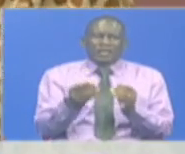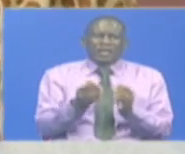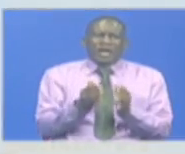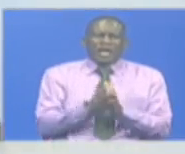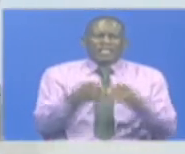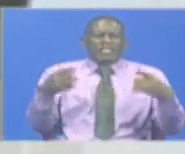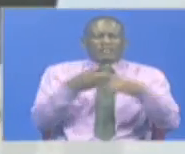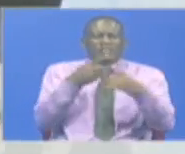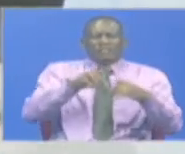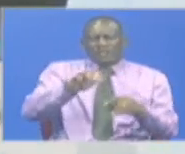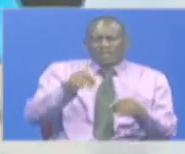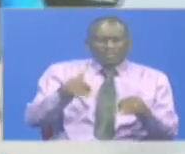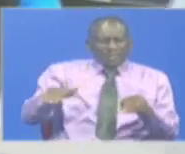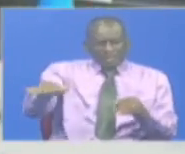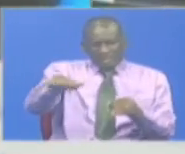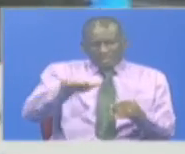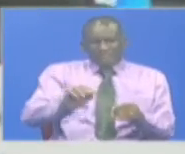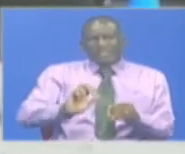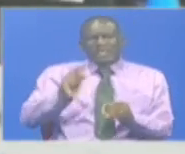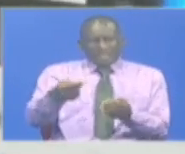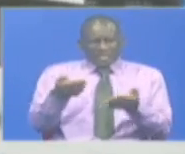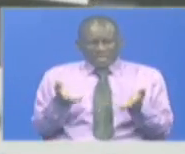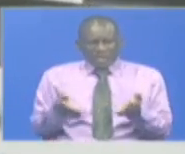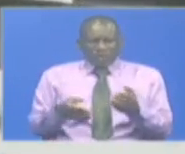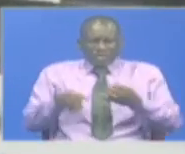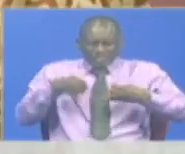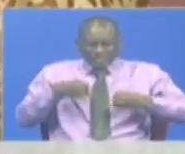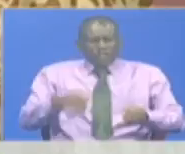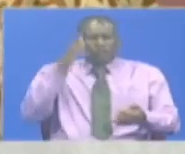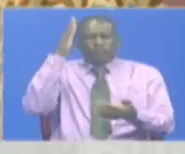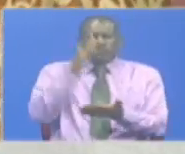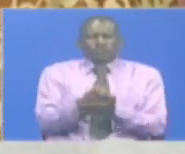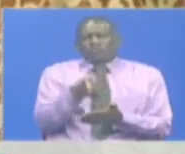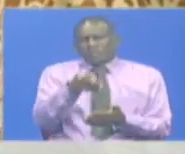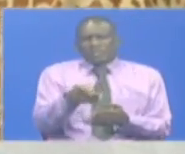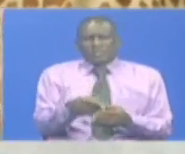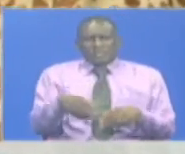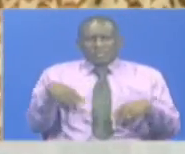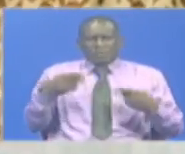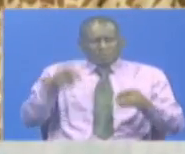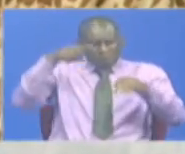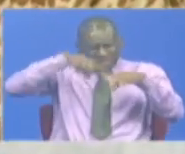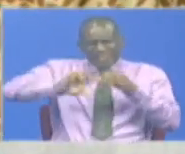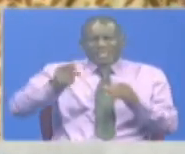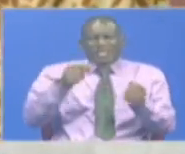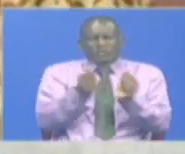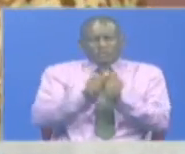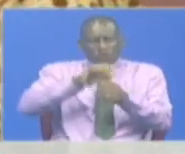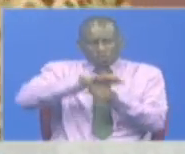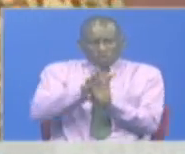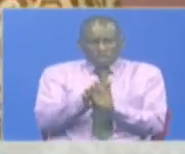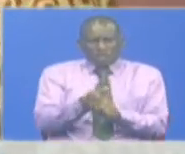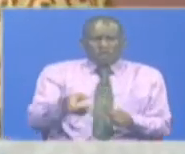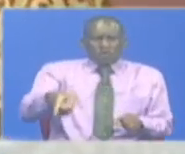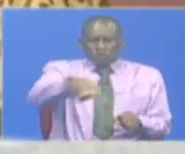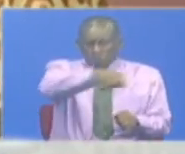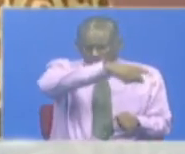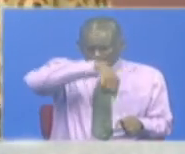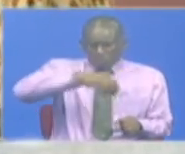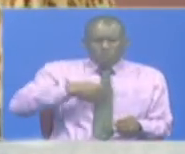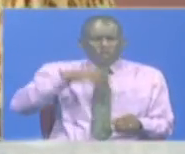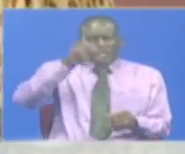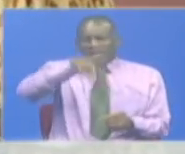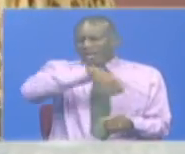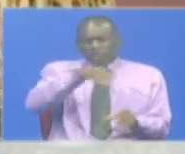crossings. Now Kenya is moving to stop this. There will be a cessation